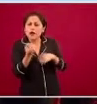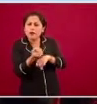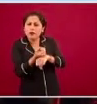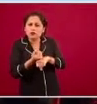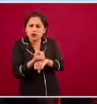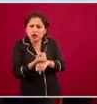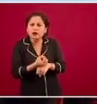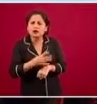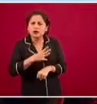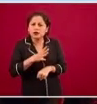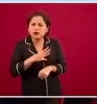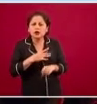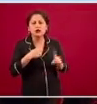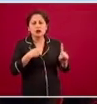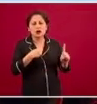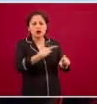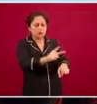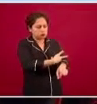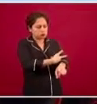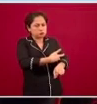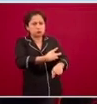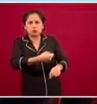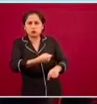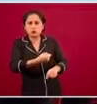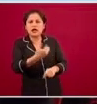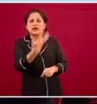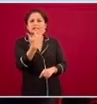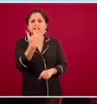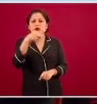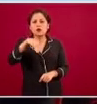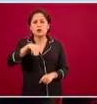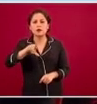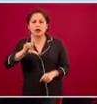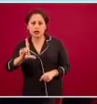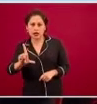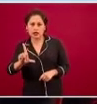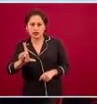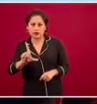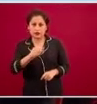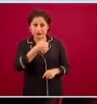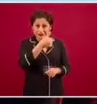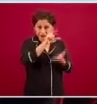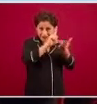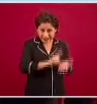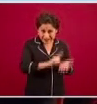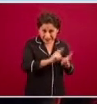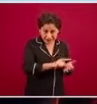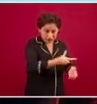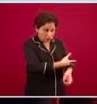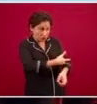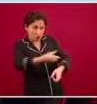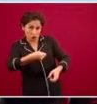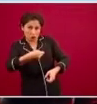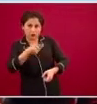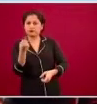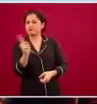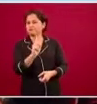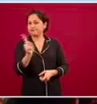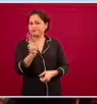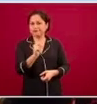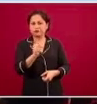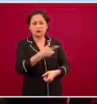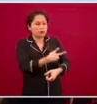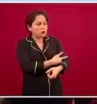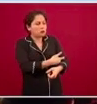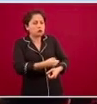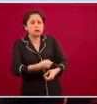of substances in general in blood? Well, you take a sample of 5 milliliters, not 6 liters,